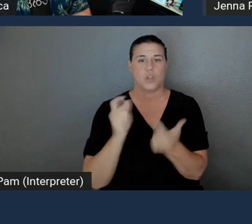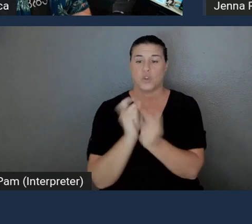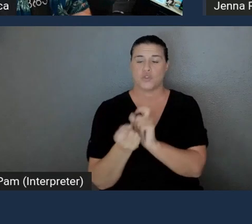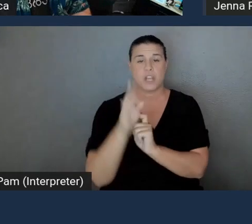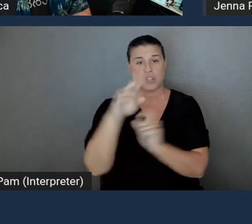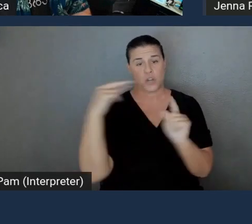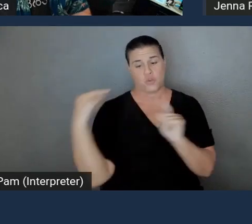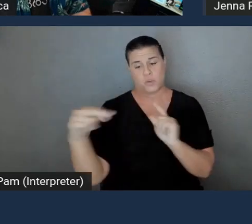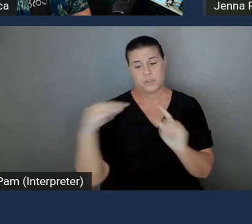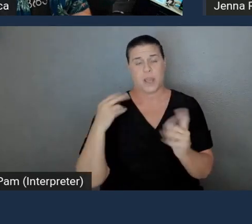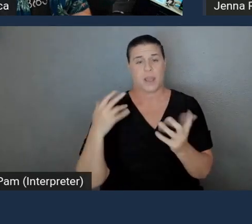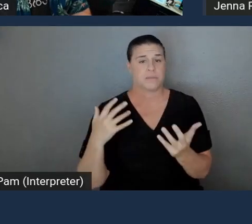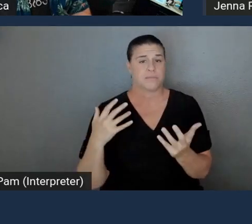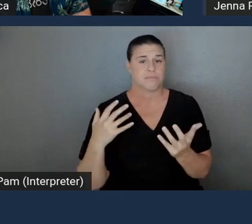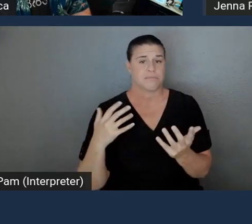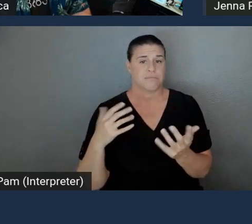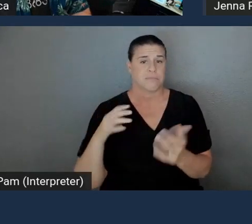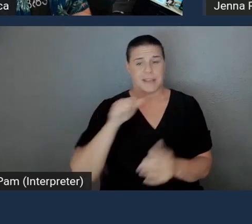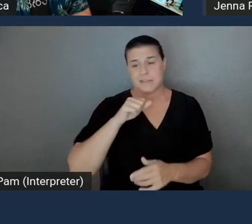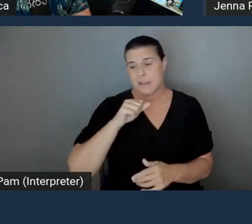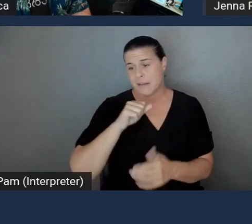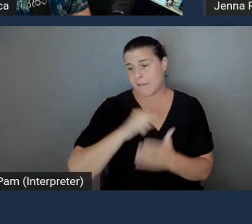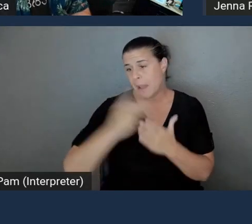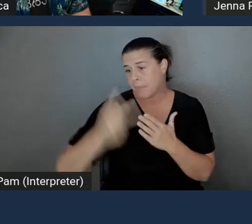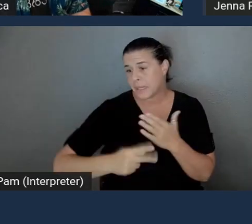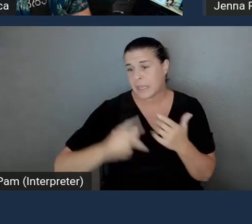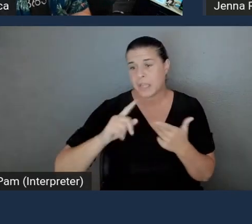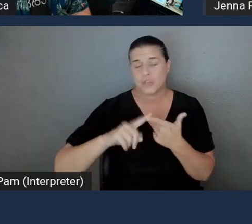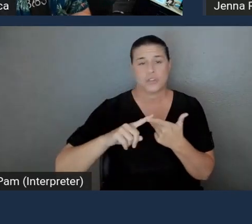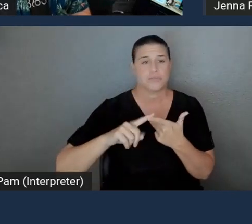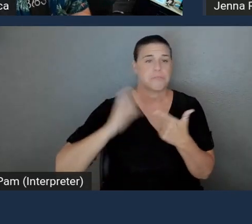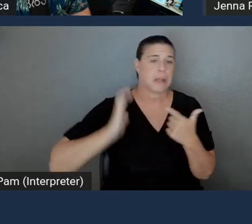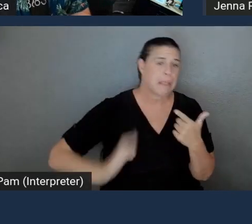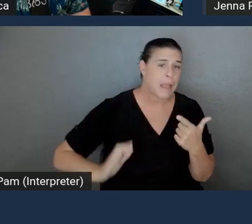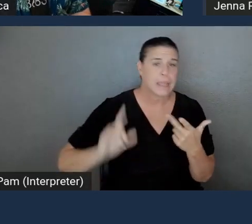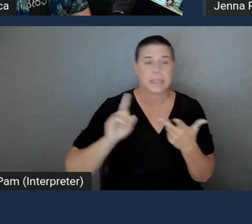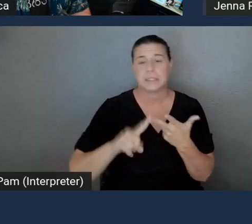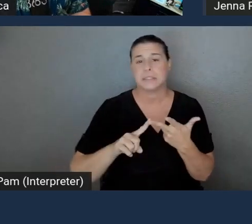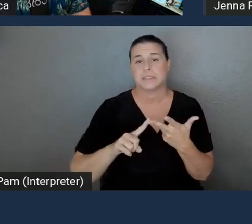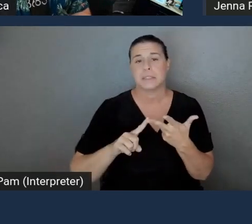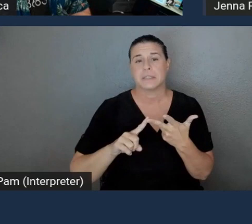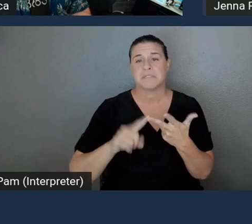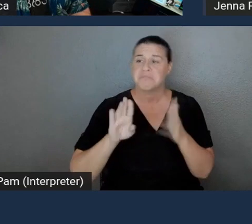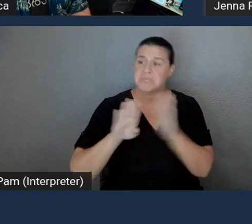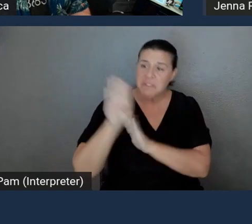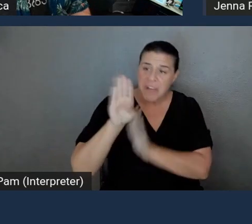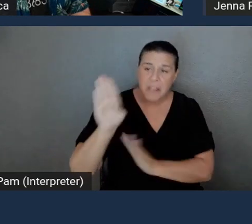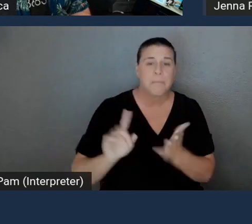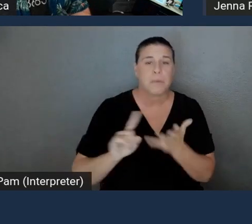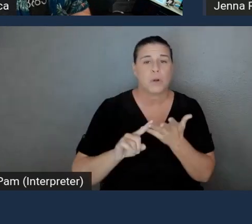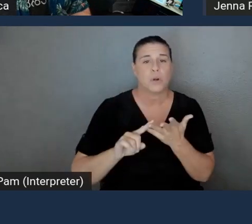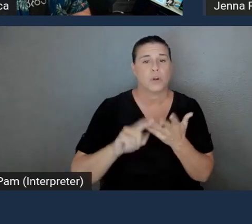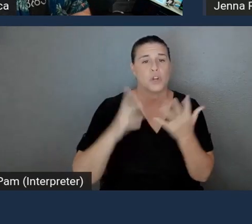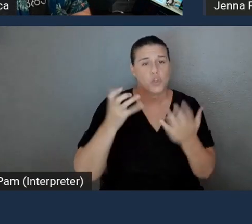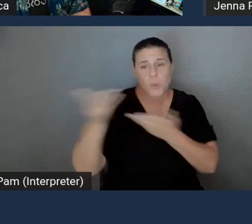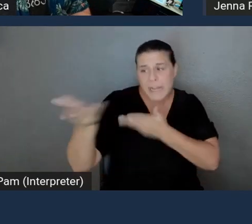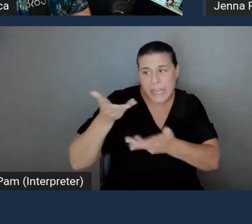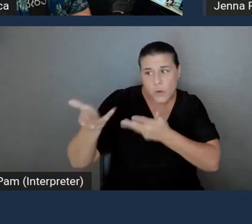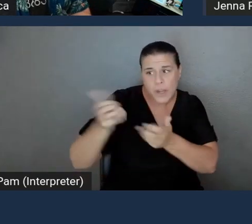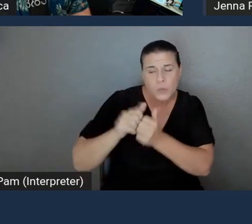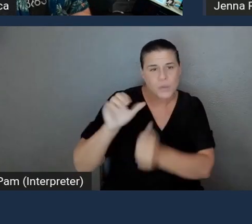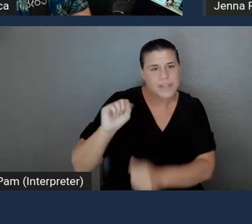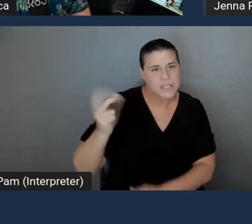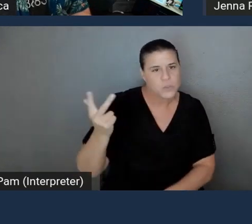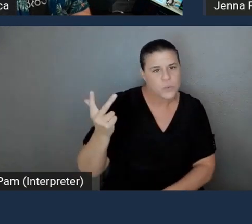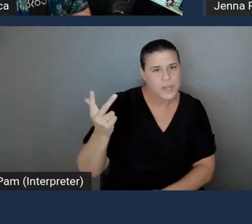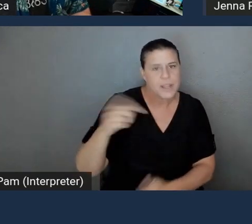side, as an application or as a client or a developer, when you want to interact with S3, is